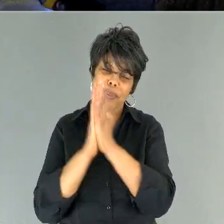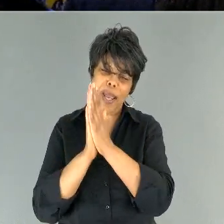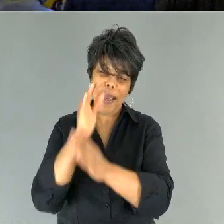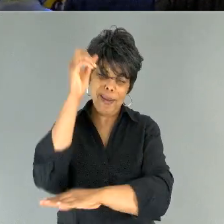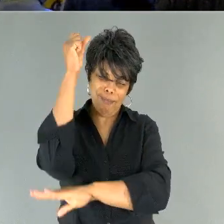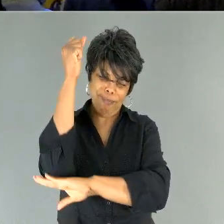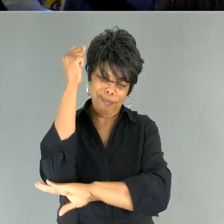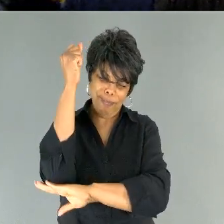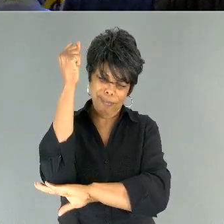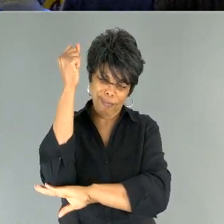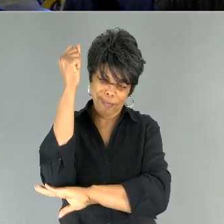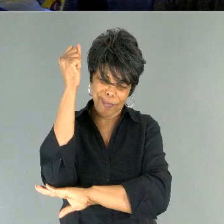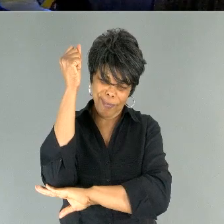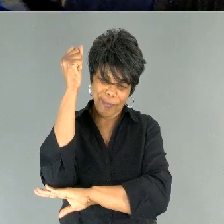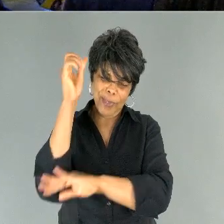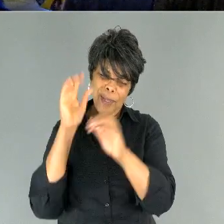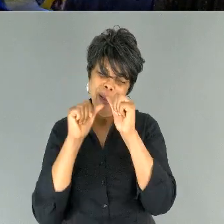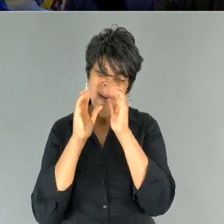Pray.